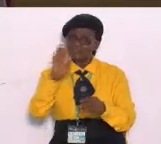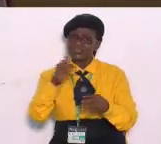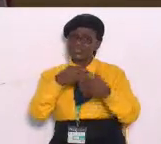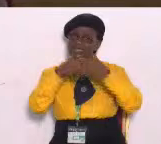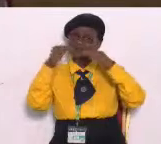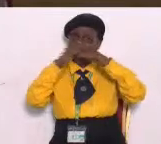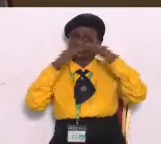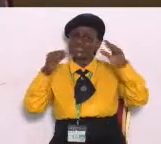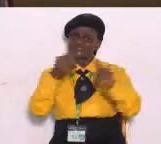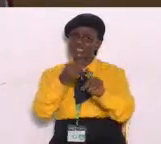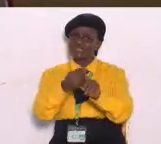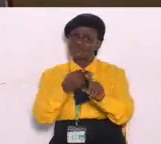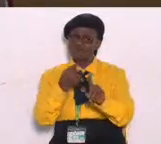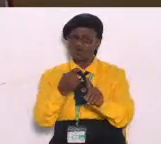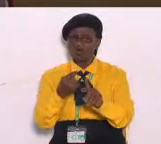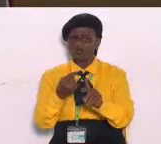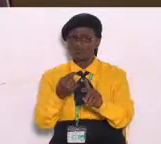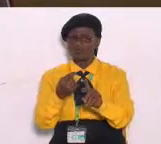from